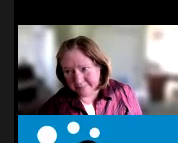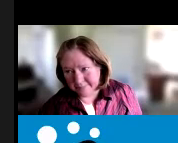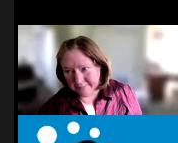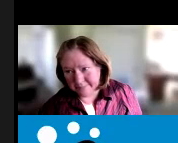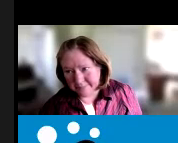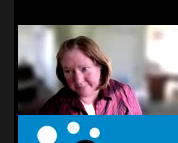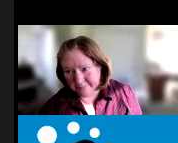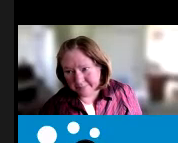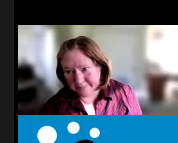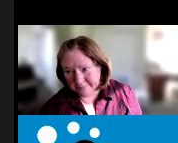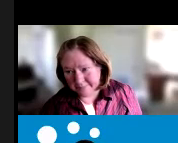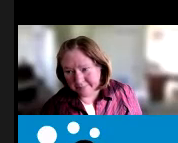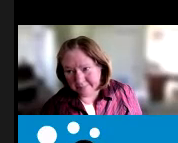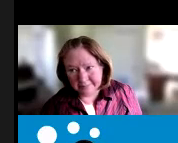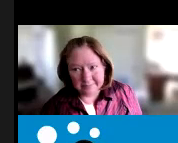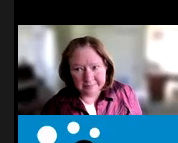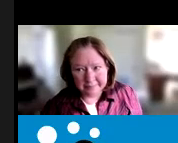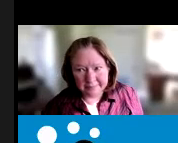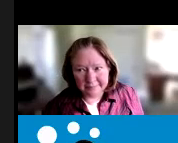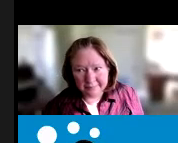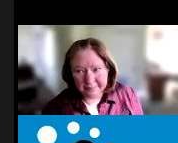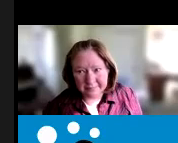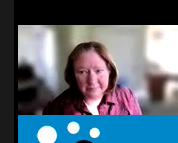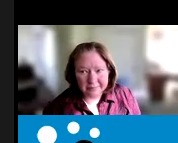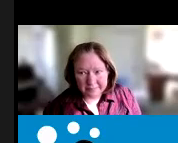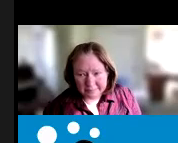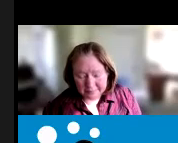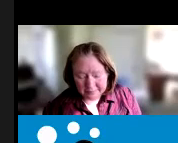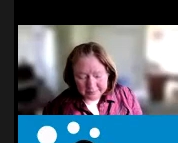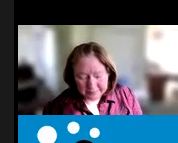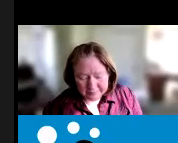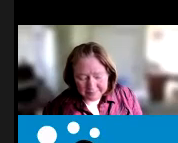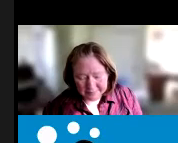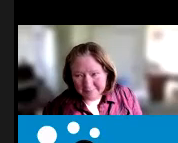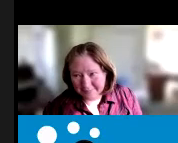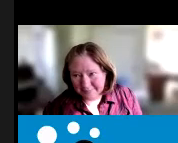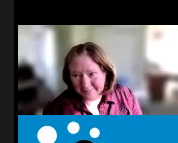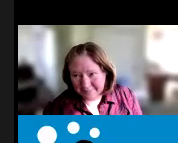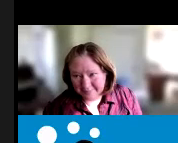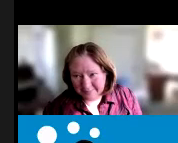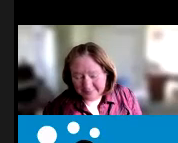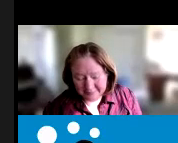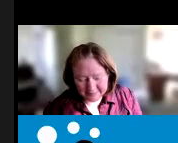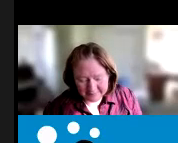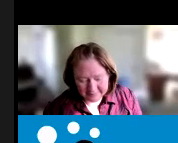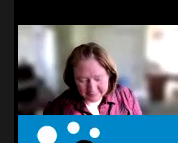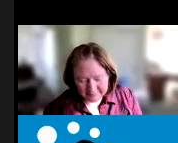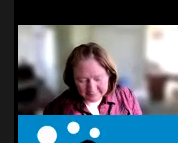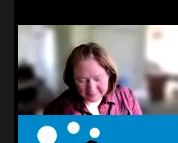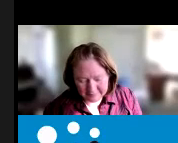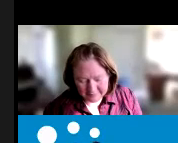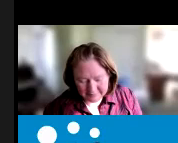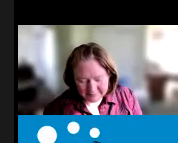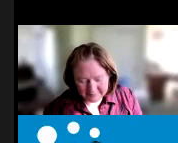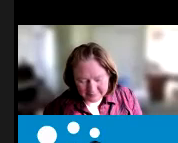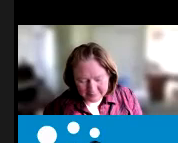are happening locally in our communities, then we have to ensure that the community leaders that are kind of leading these efforts, right,